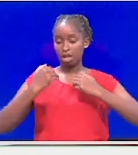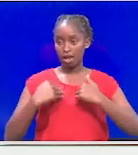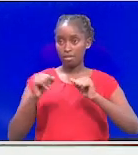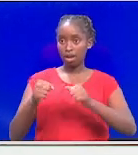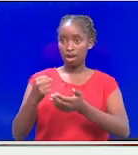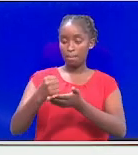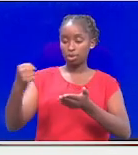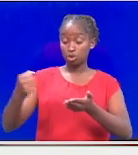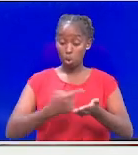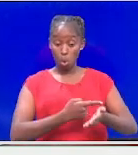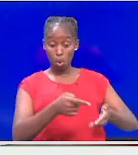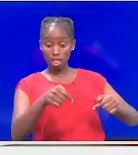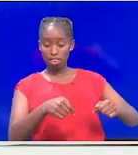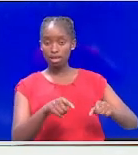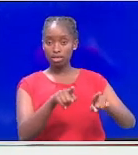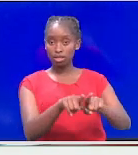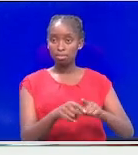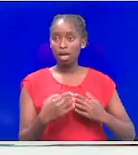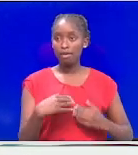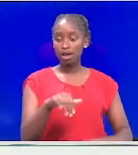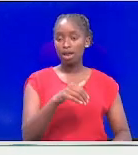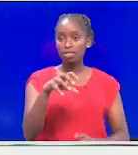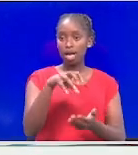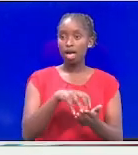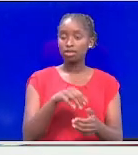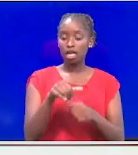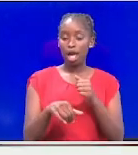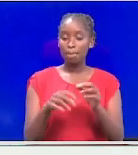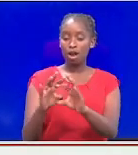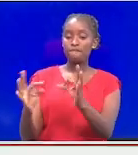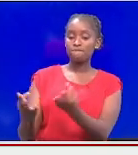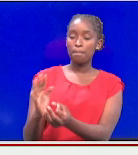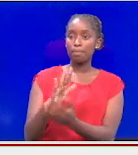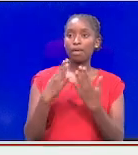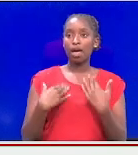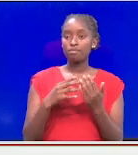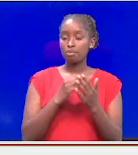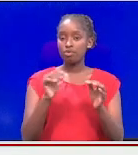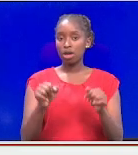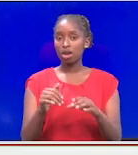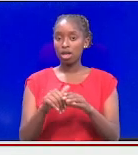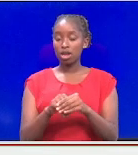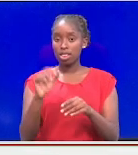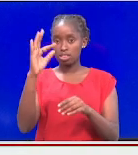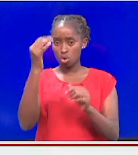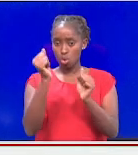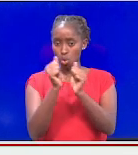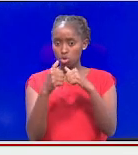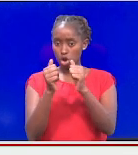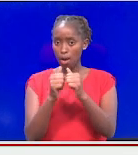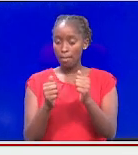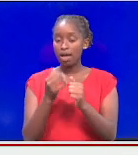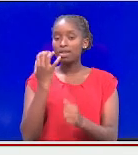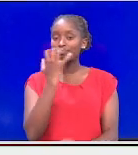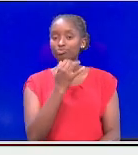is also set to file another case seeking the removal of his family in the impeachment motion. On October 3, Gachagua, through his legal